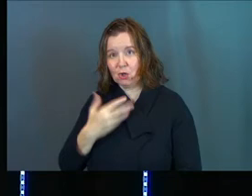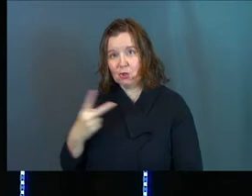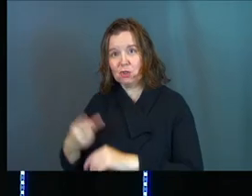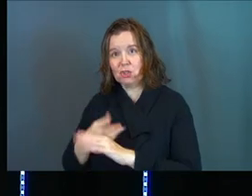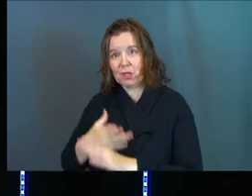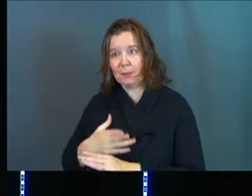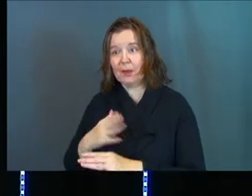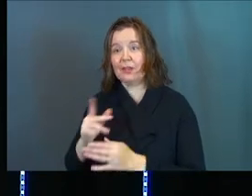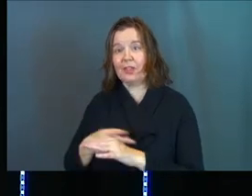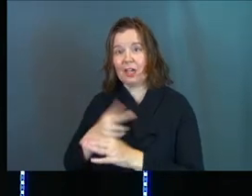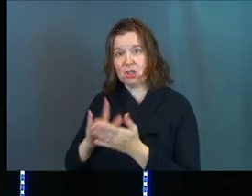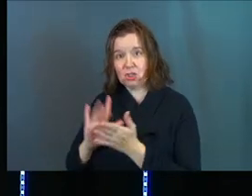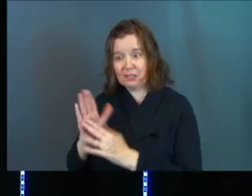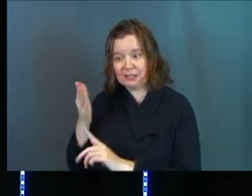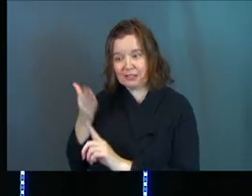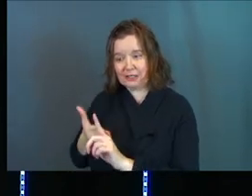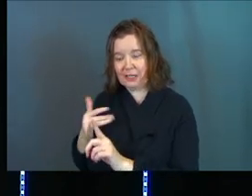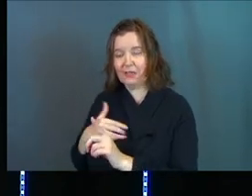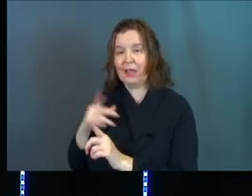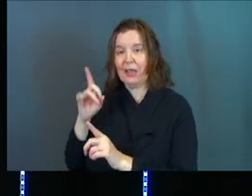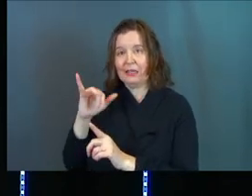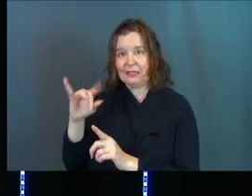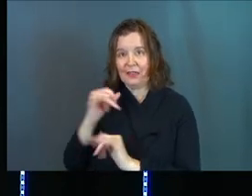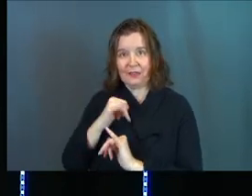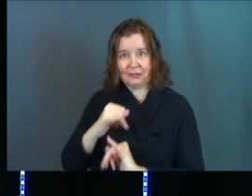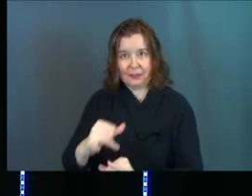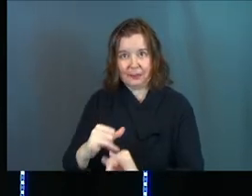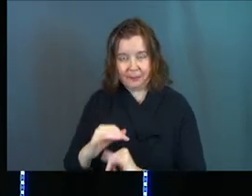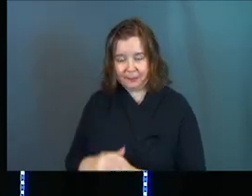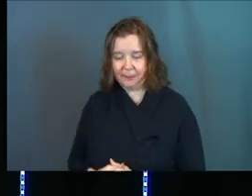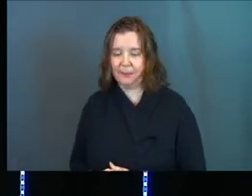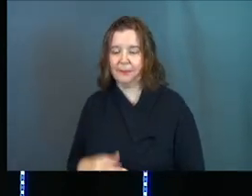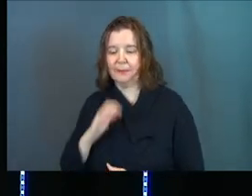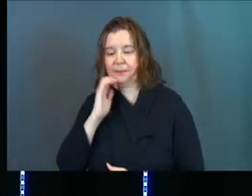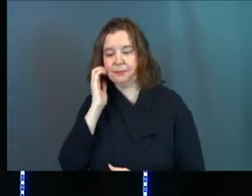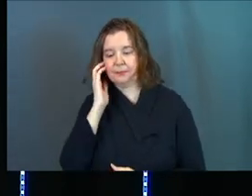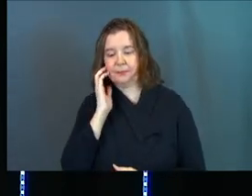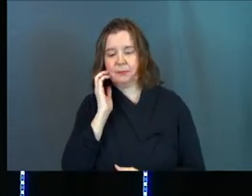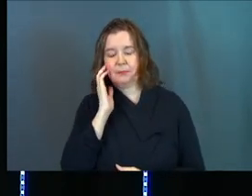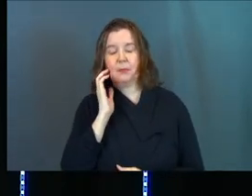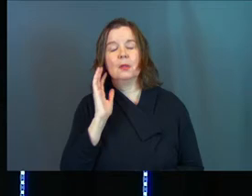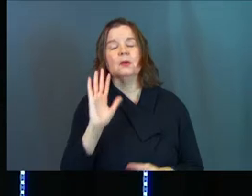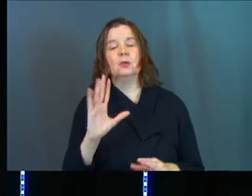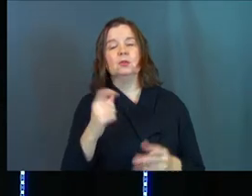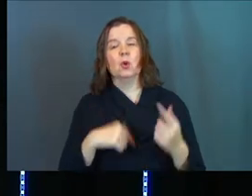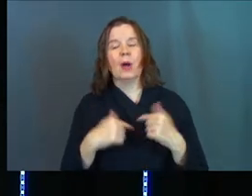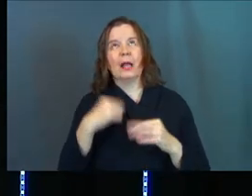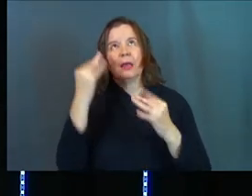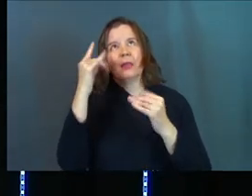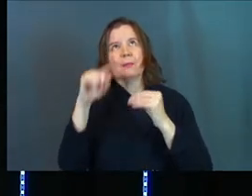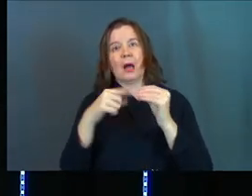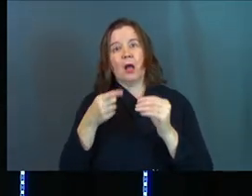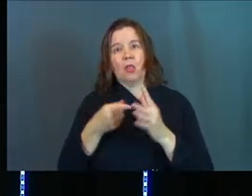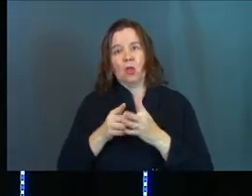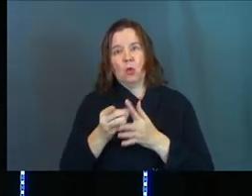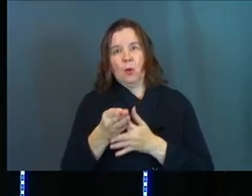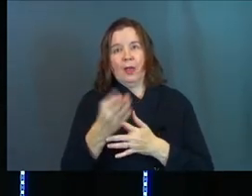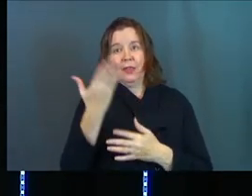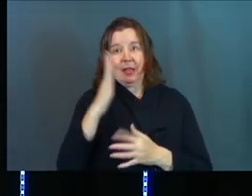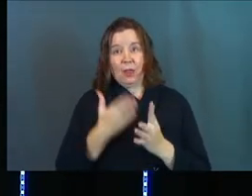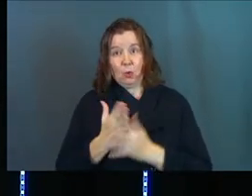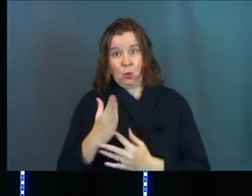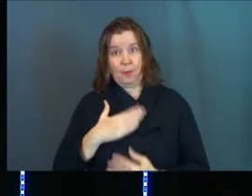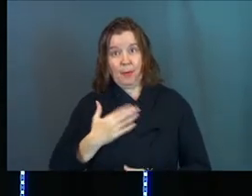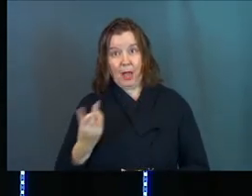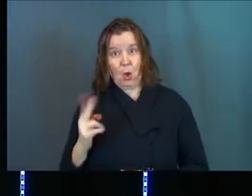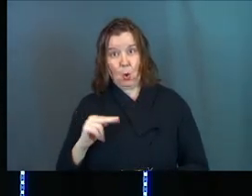shepherd that Jesus is. It's the kind of good shepherd that David is. So I got thinking about the thread that God's been weaving